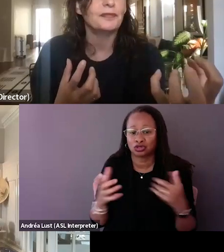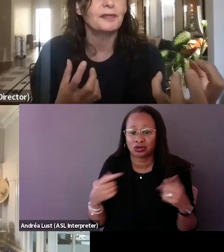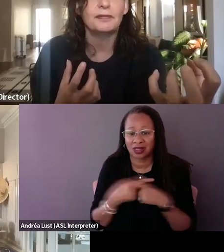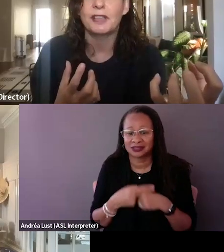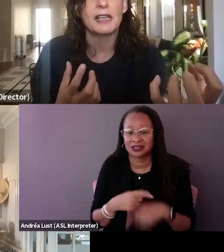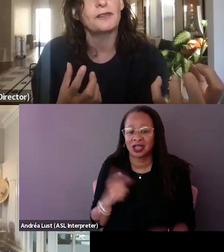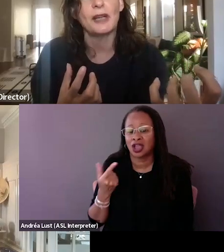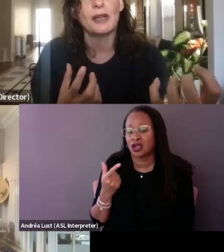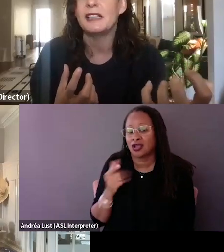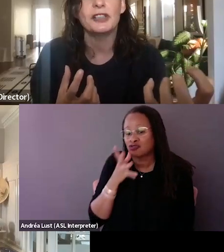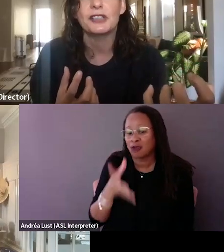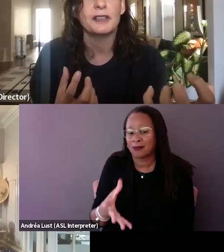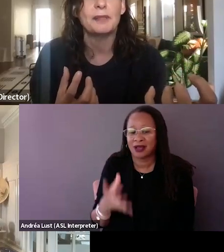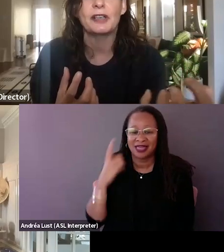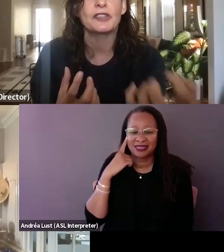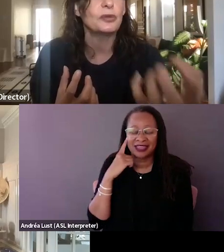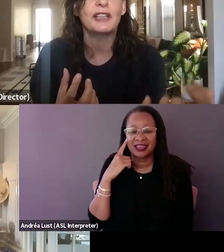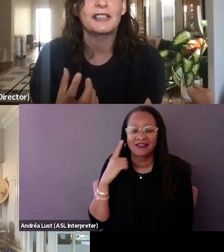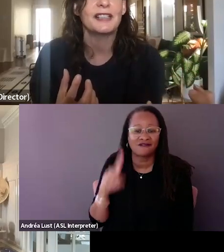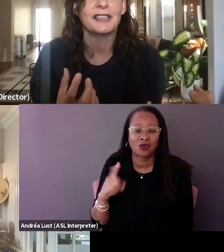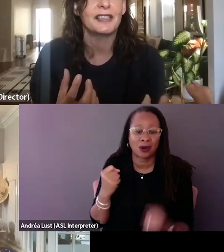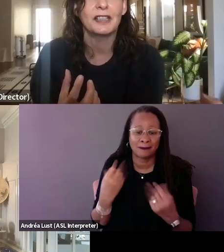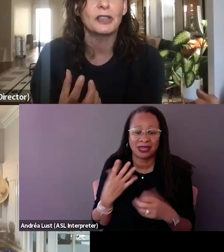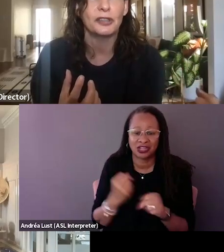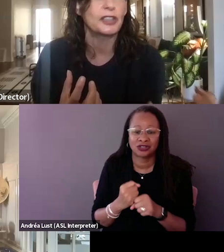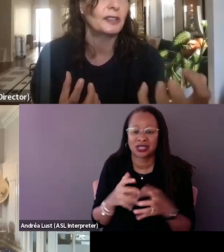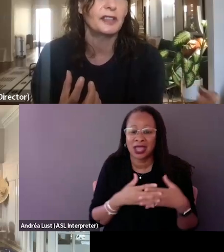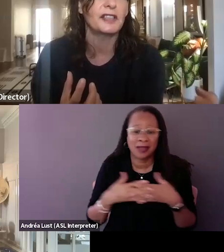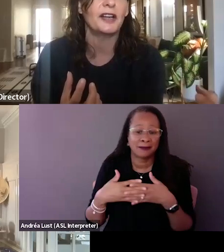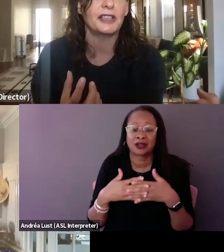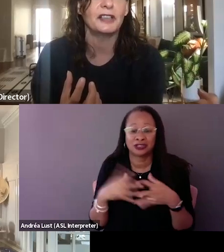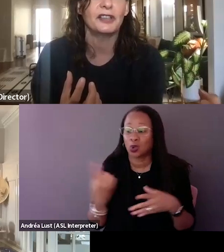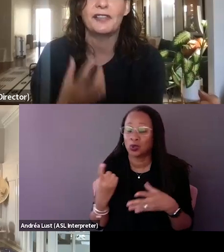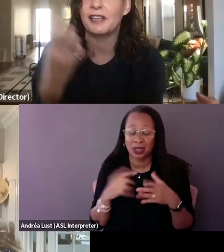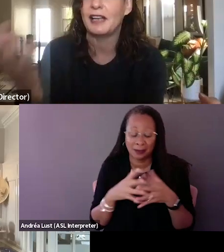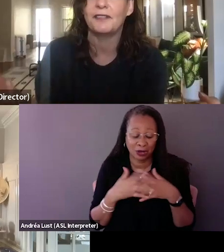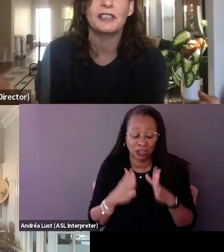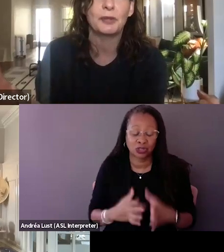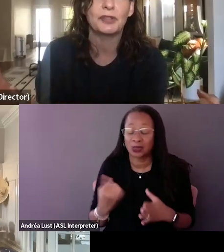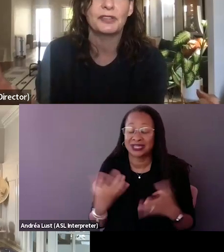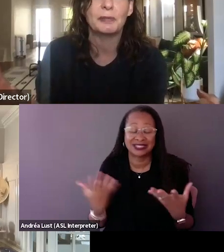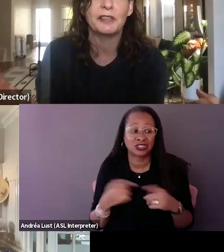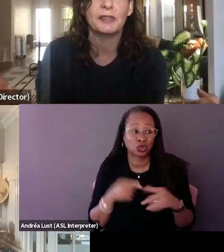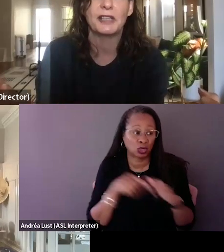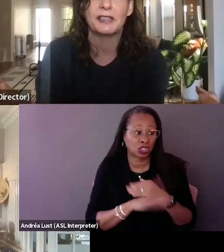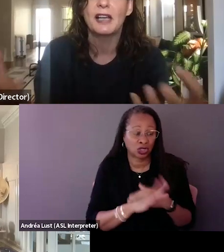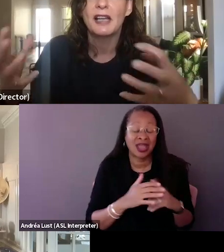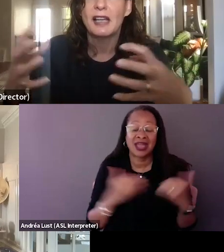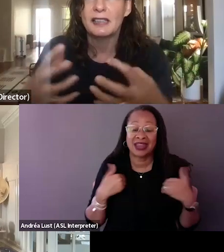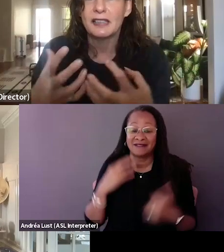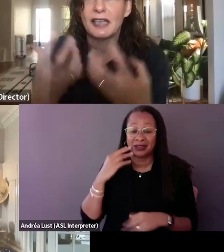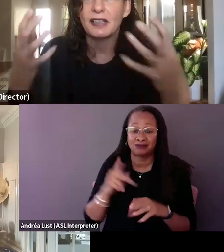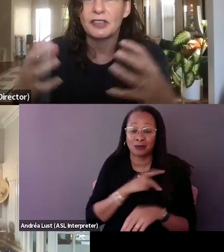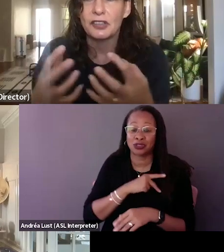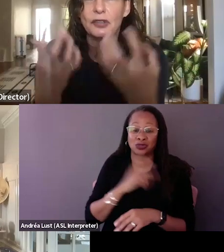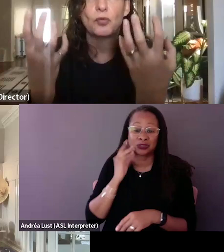grandma thinking for 80 years that Americans only exist to kill her, to desire to kill her, and then having this personal experience with us.